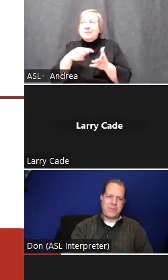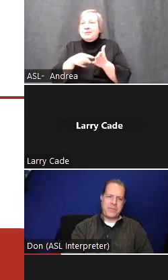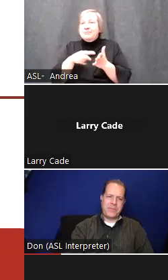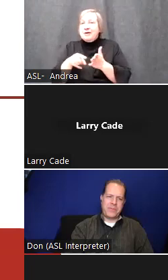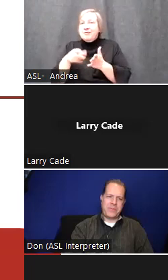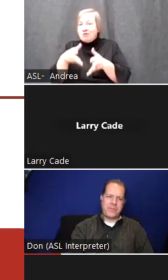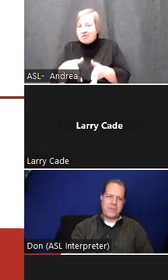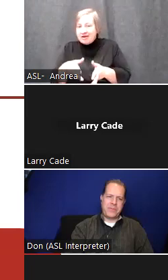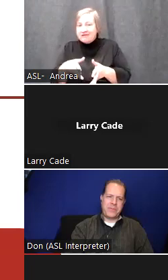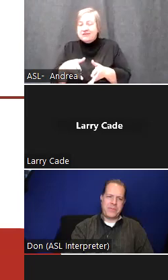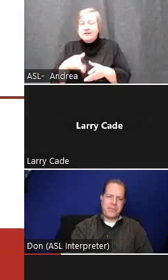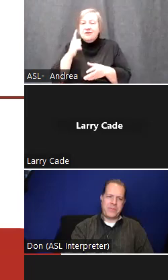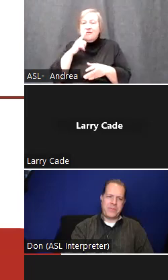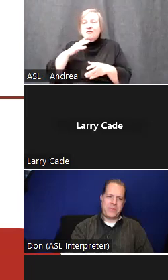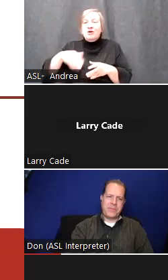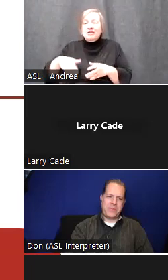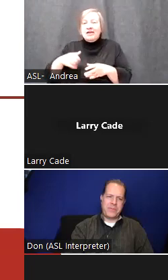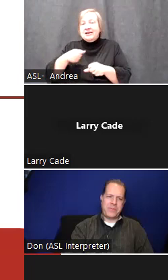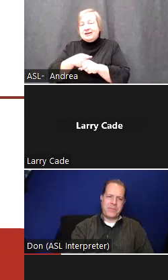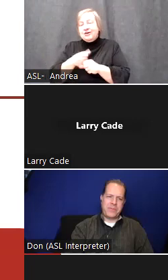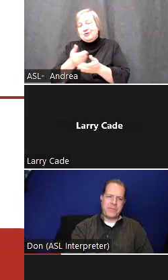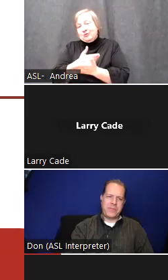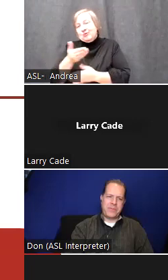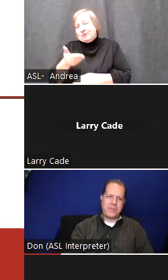these late year new hires.